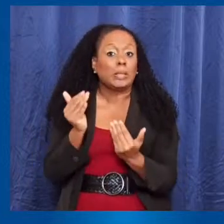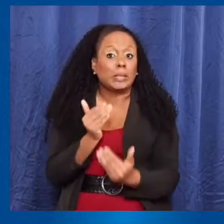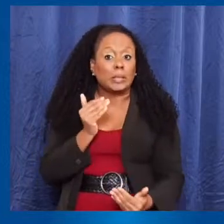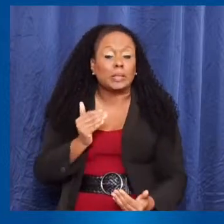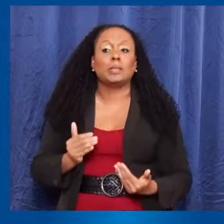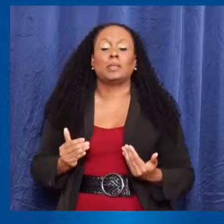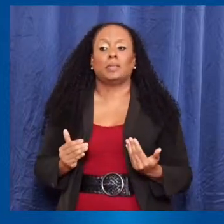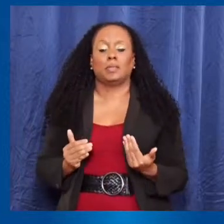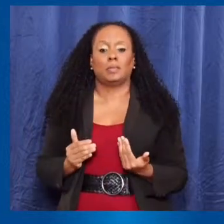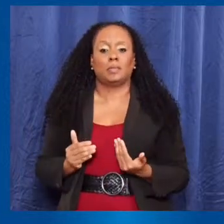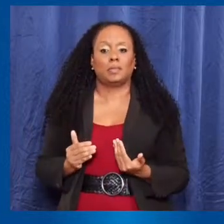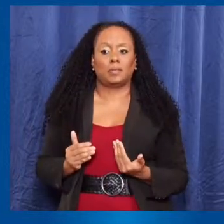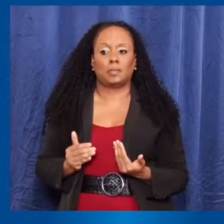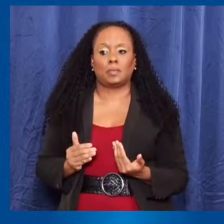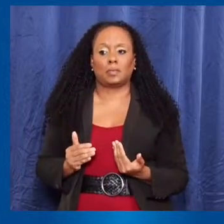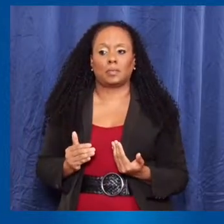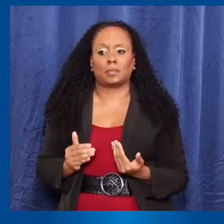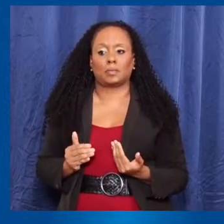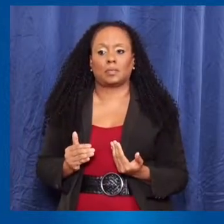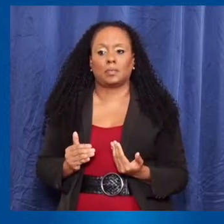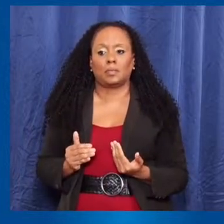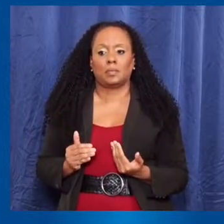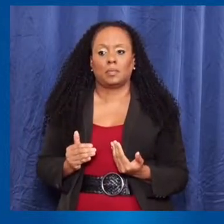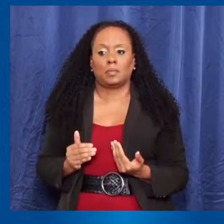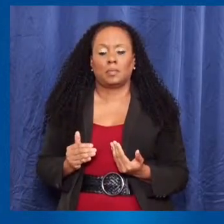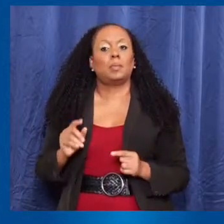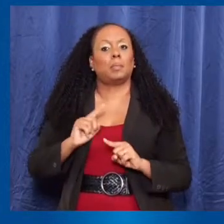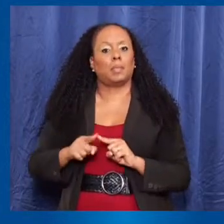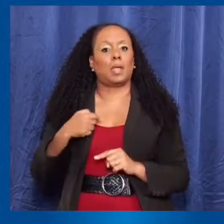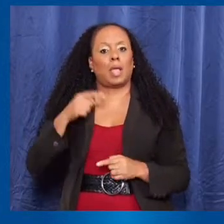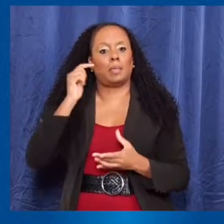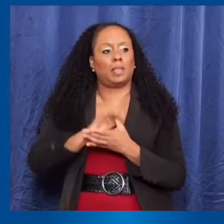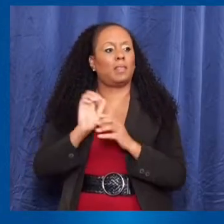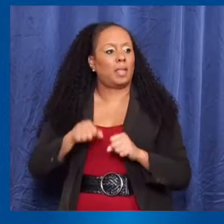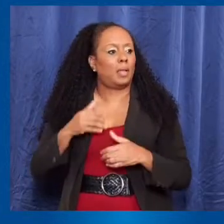think that we can move forward.